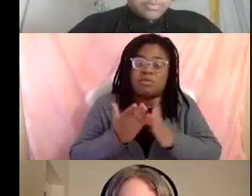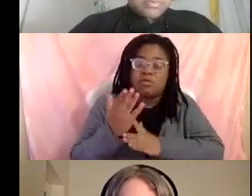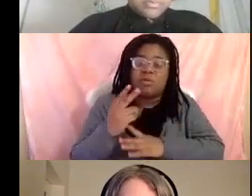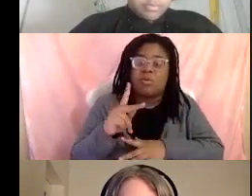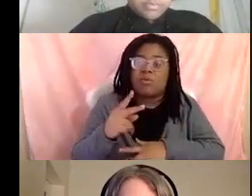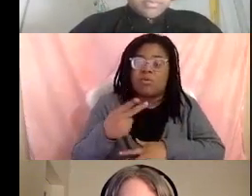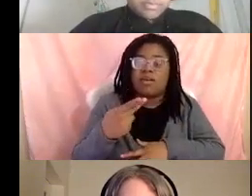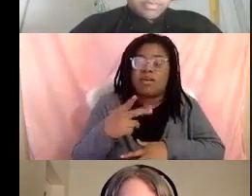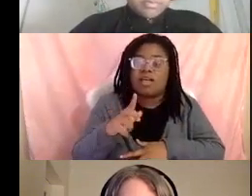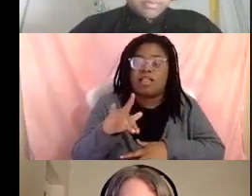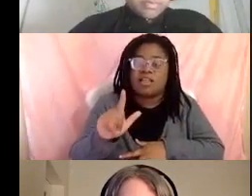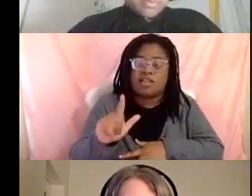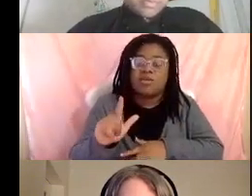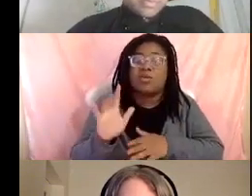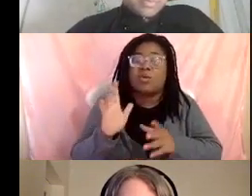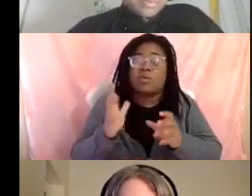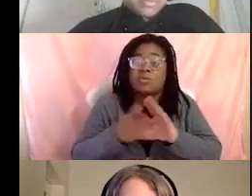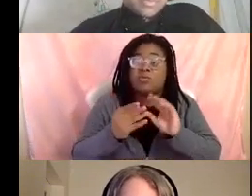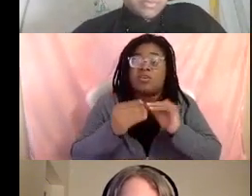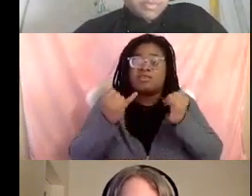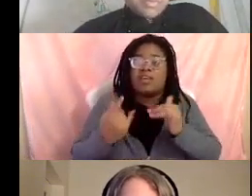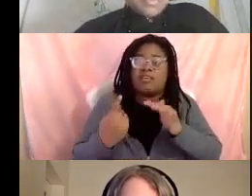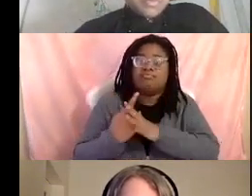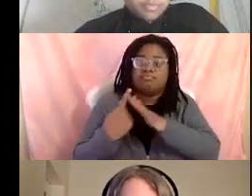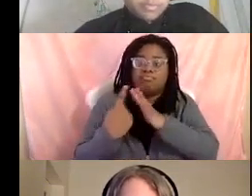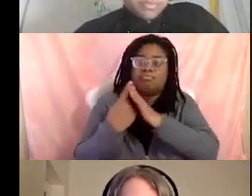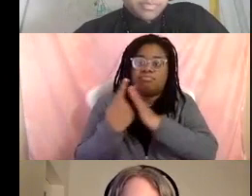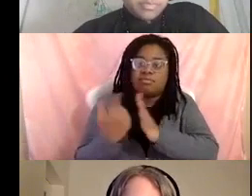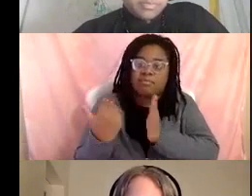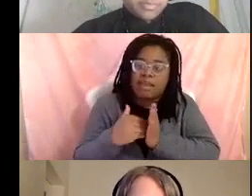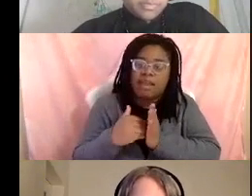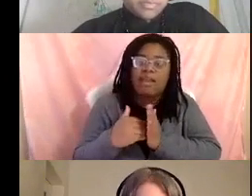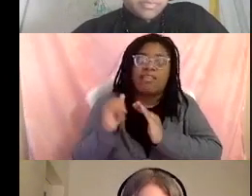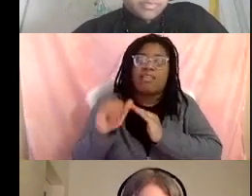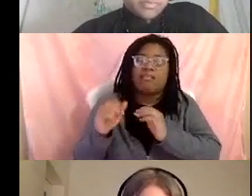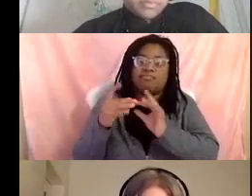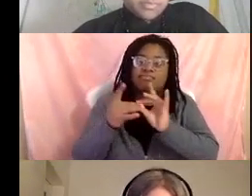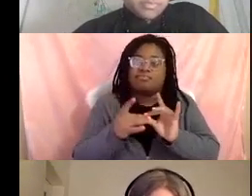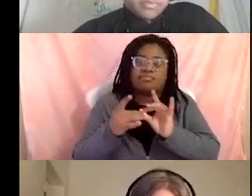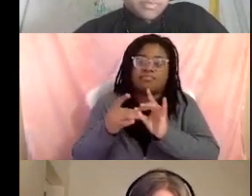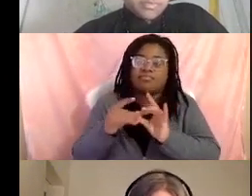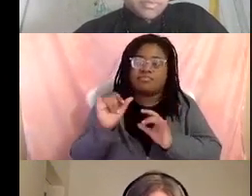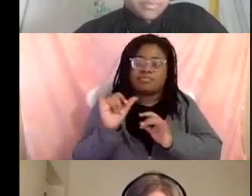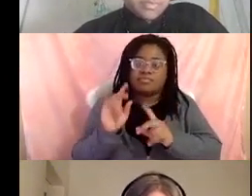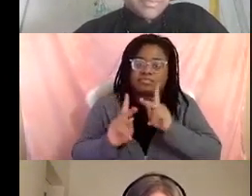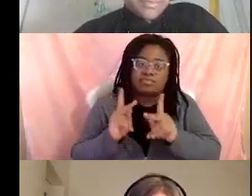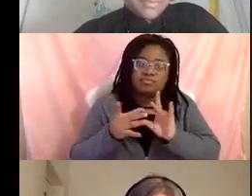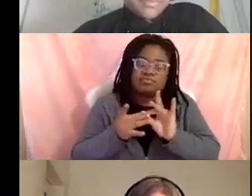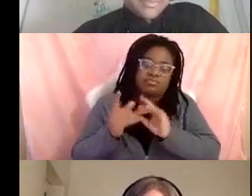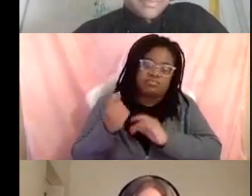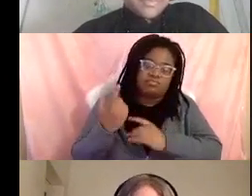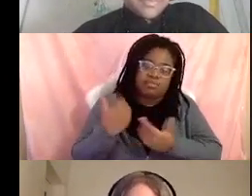words, yeah, that are coming up again and again, that make that connect, like people make that connection.